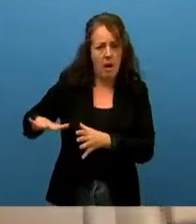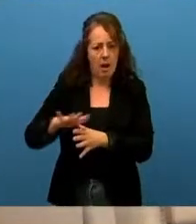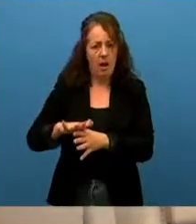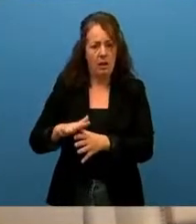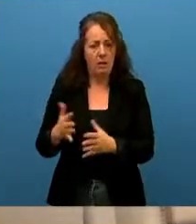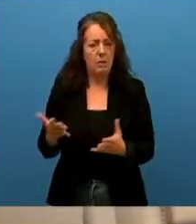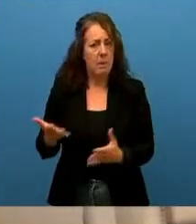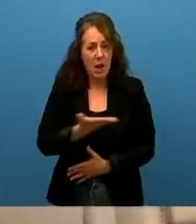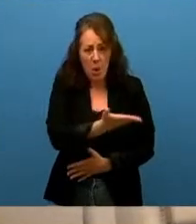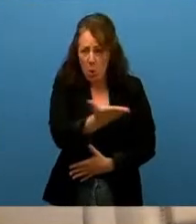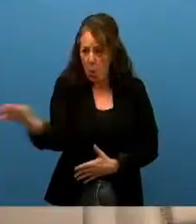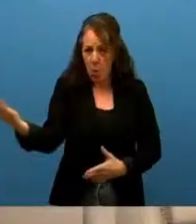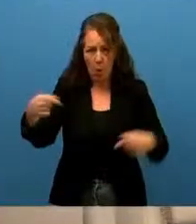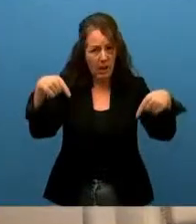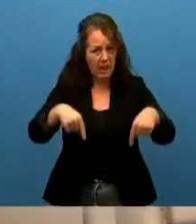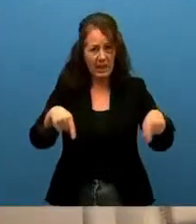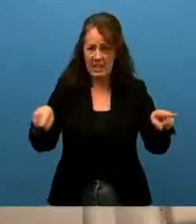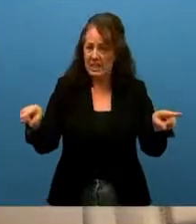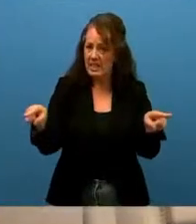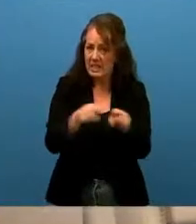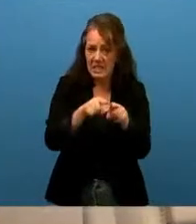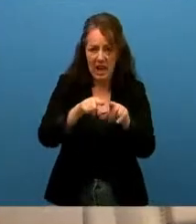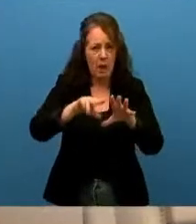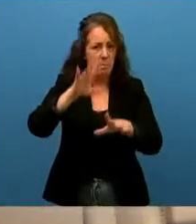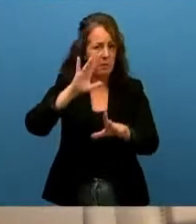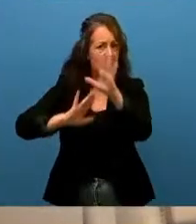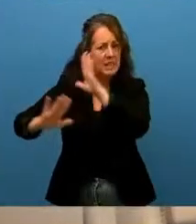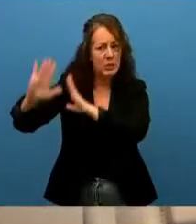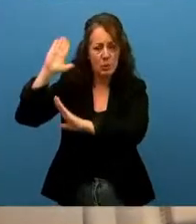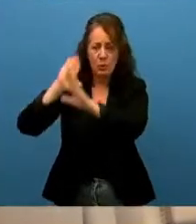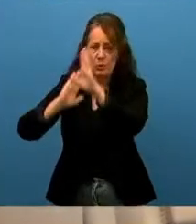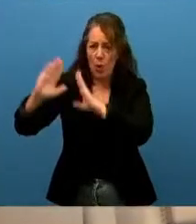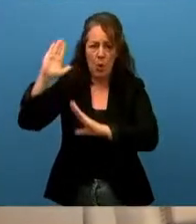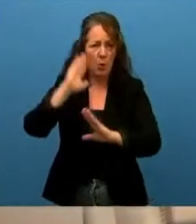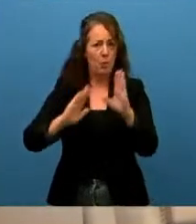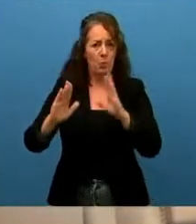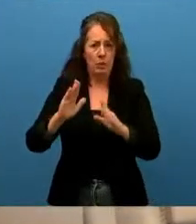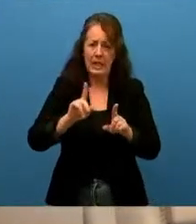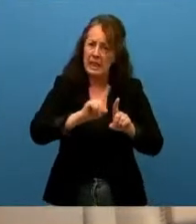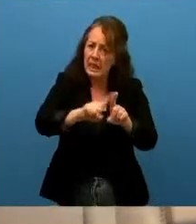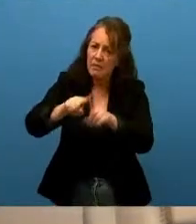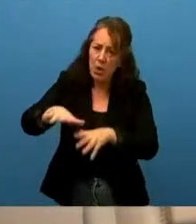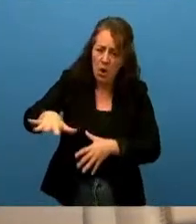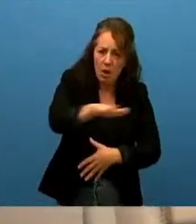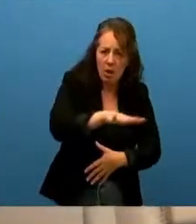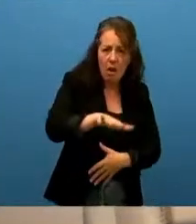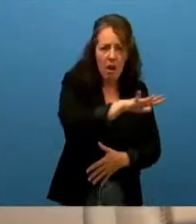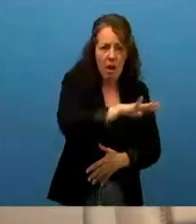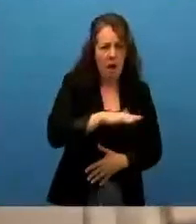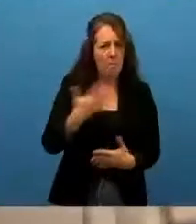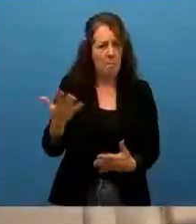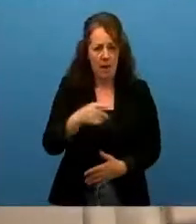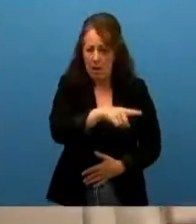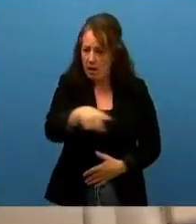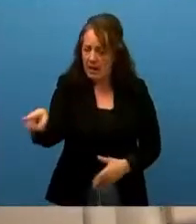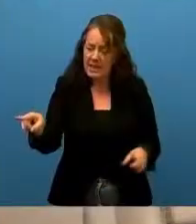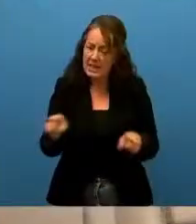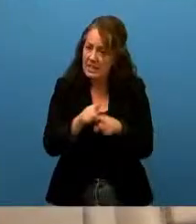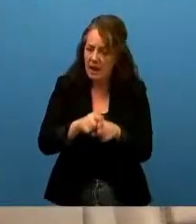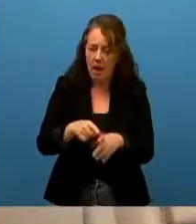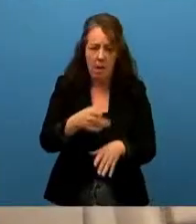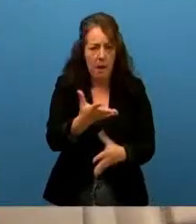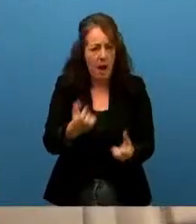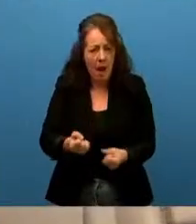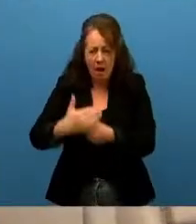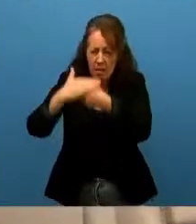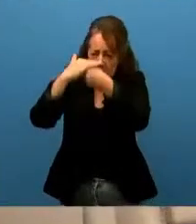this light that is shared by everyone, but also some of those present here in these sacred chambers